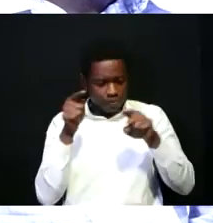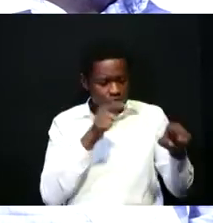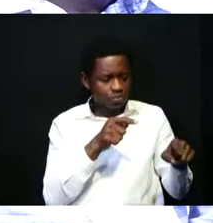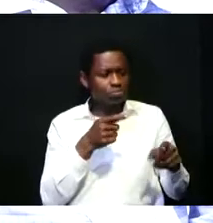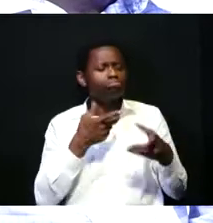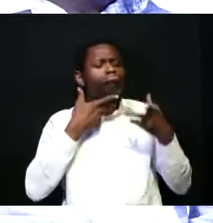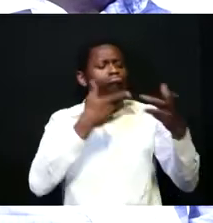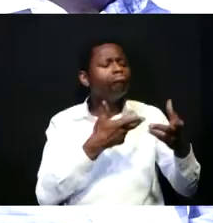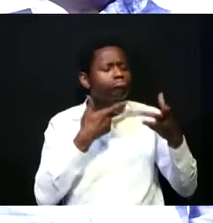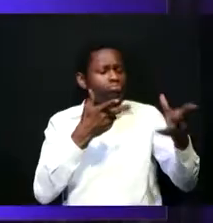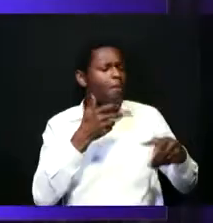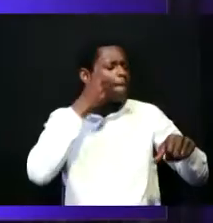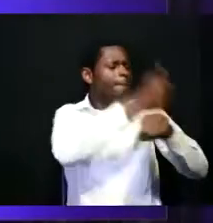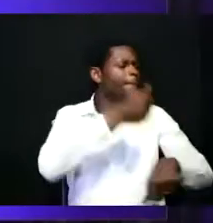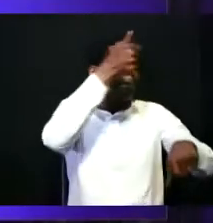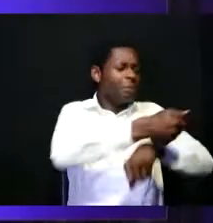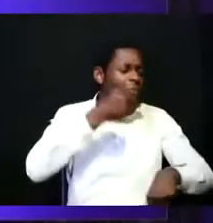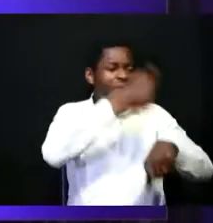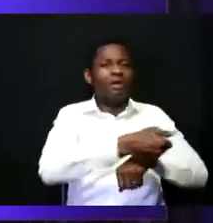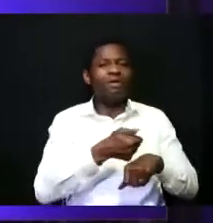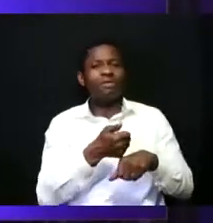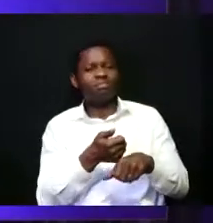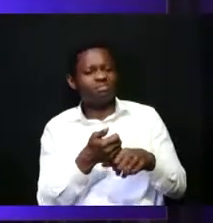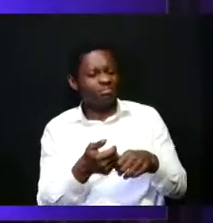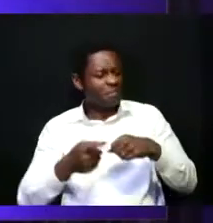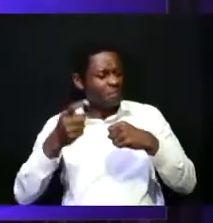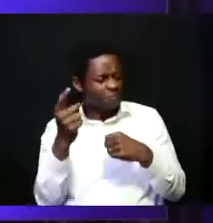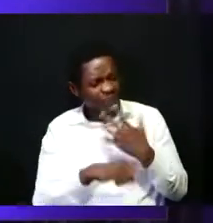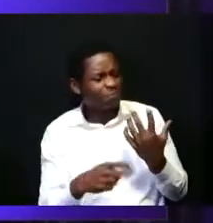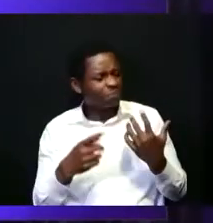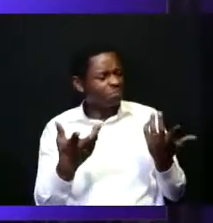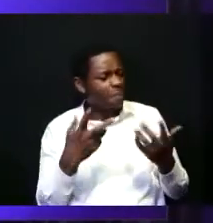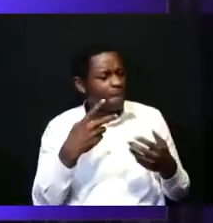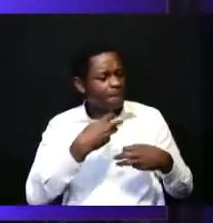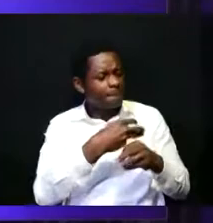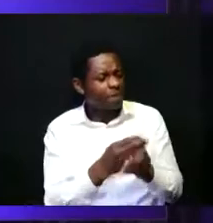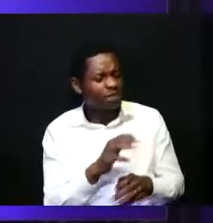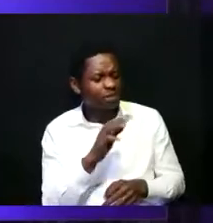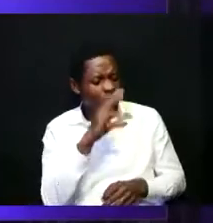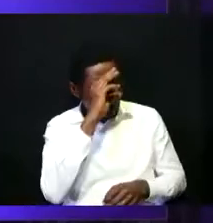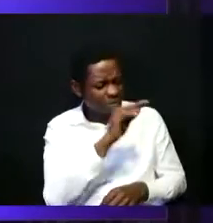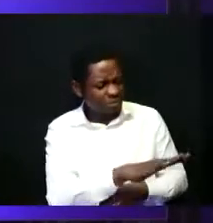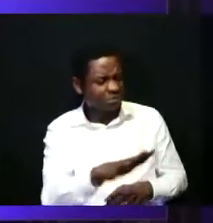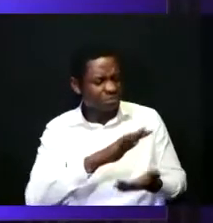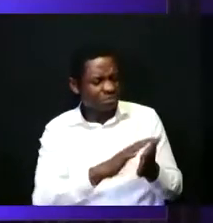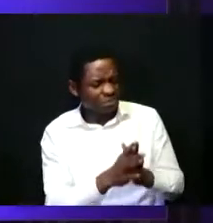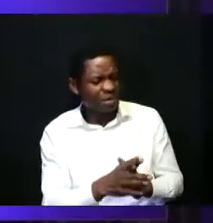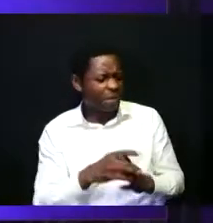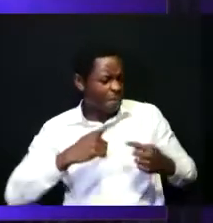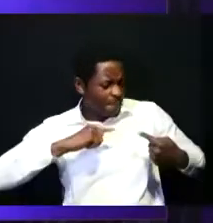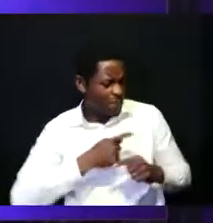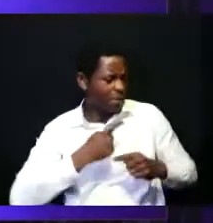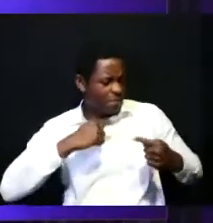ni wodi ntiatiamu. Blame. Ene subro. And bitter children. Na enumu no wohye mofra ene yaya.